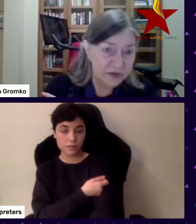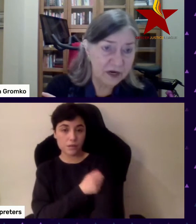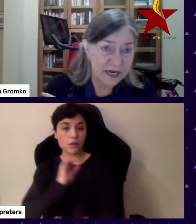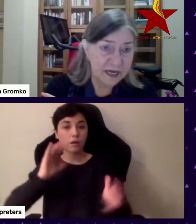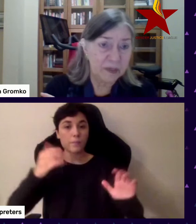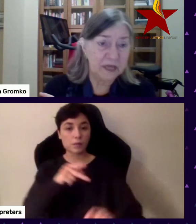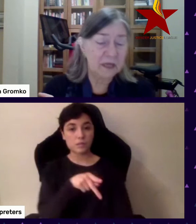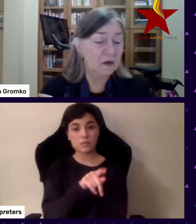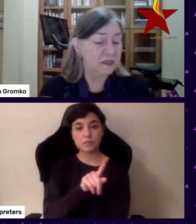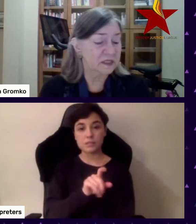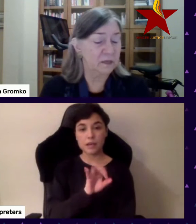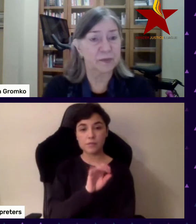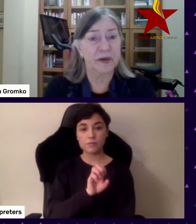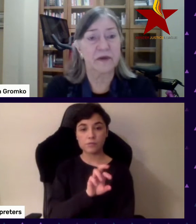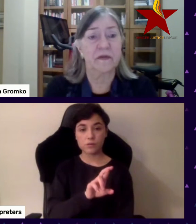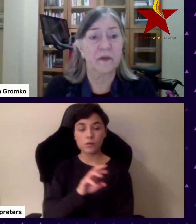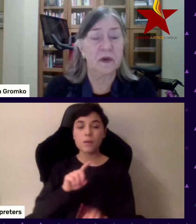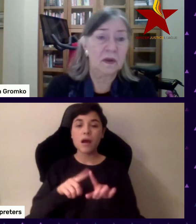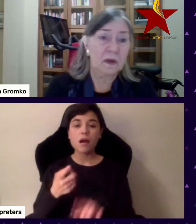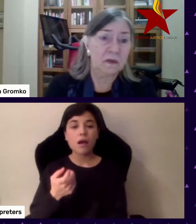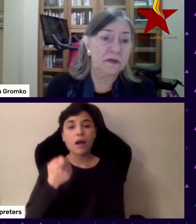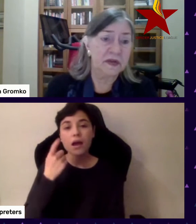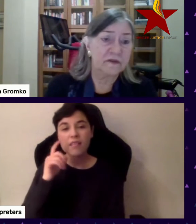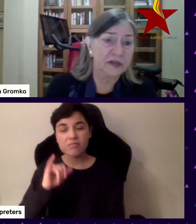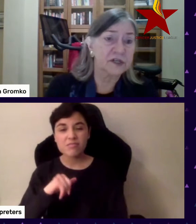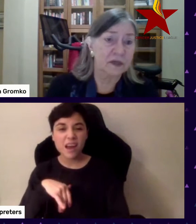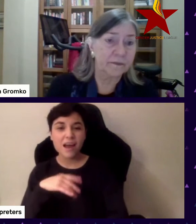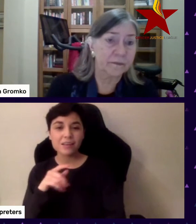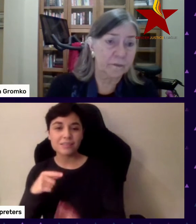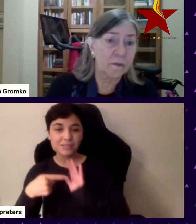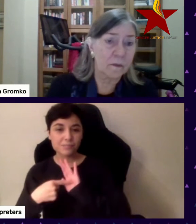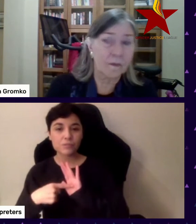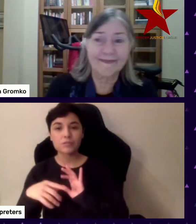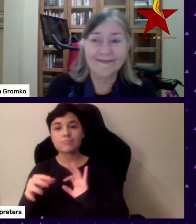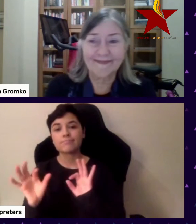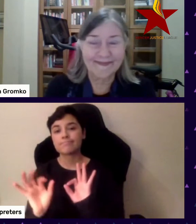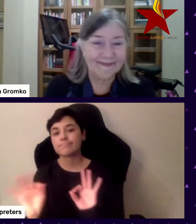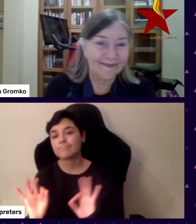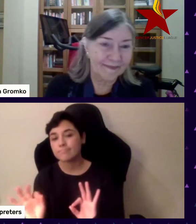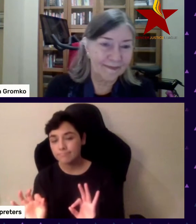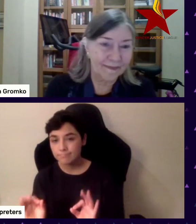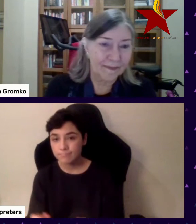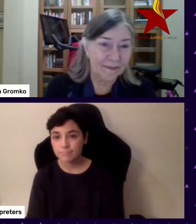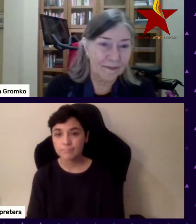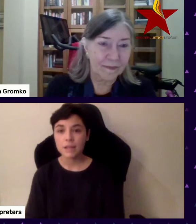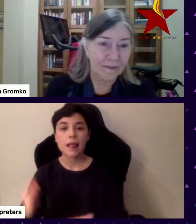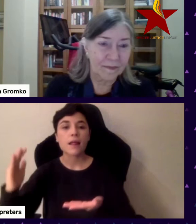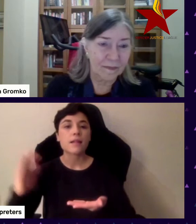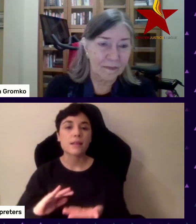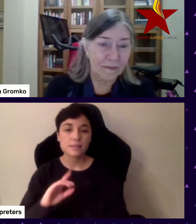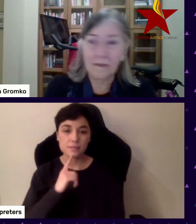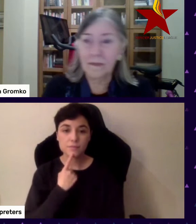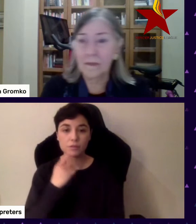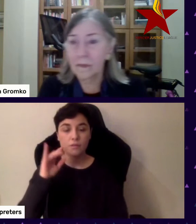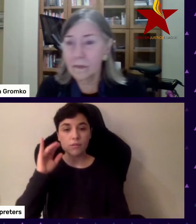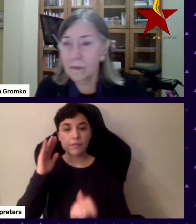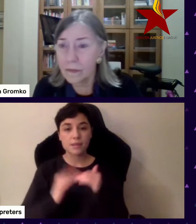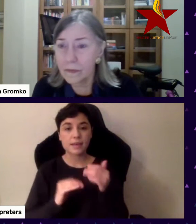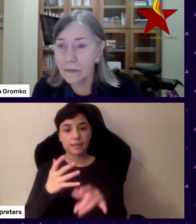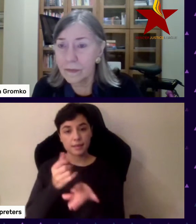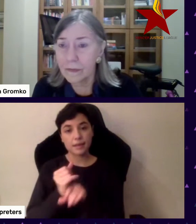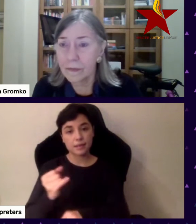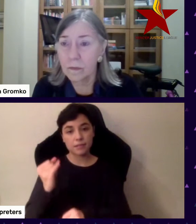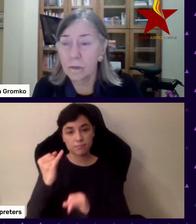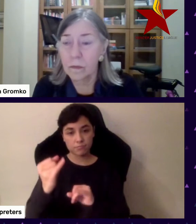it is severe aching, but you know, it's so much better than the infection. Yeah. But I would always say for folks that have questions about, you know, should I